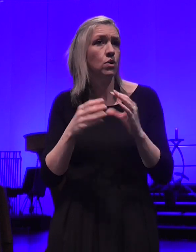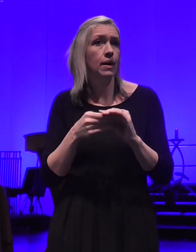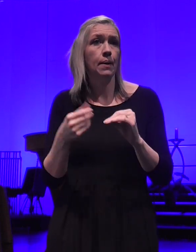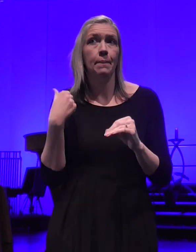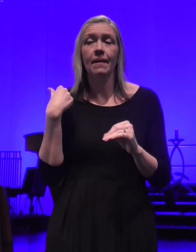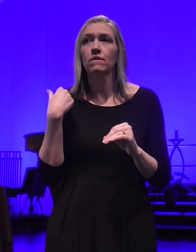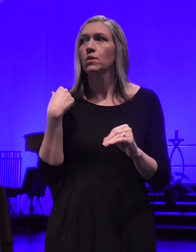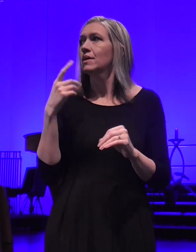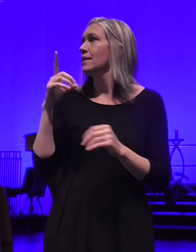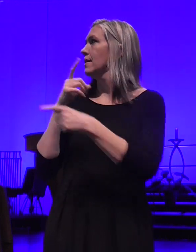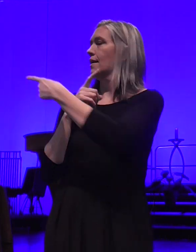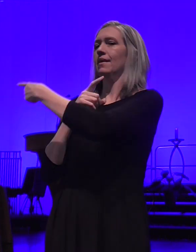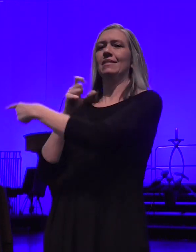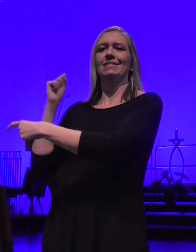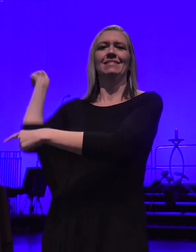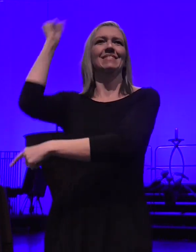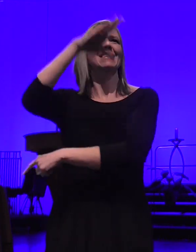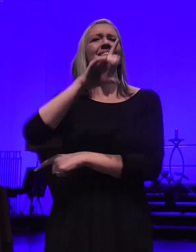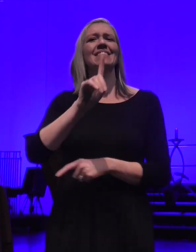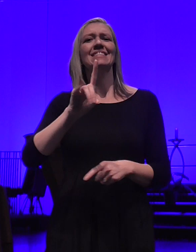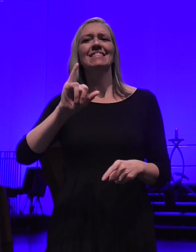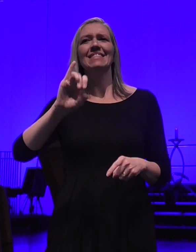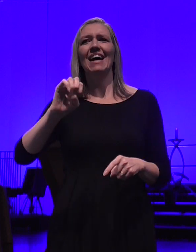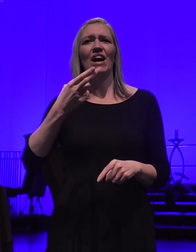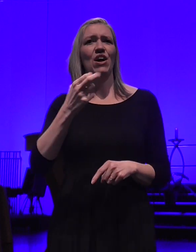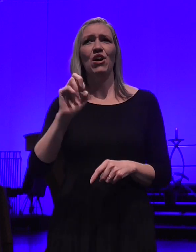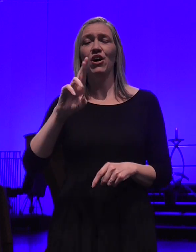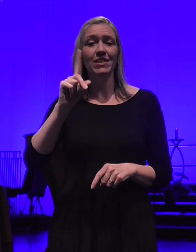Die Hard is not a Christmas. There it is, see?